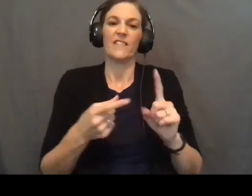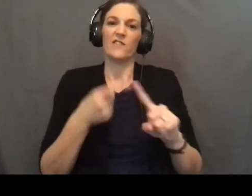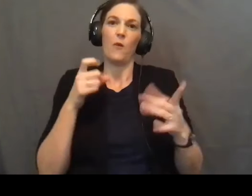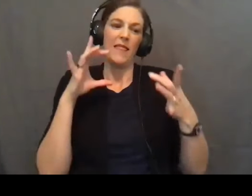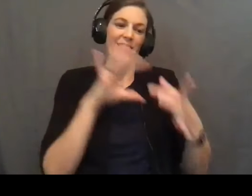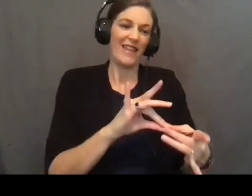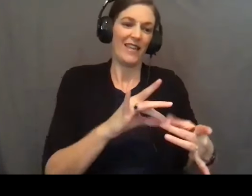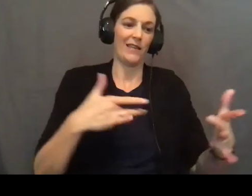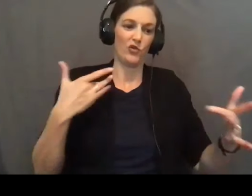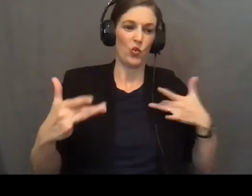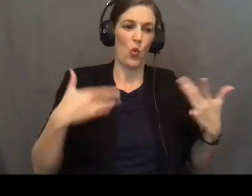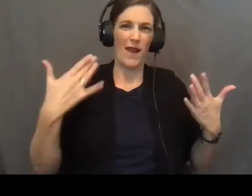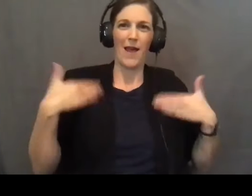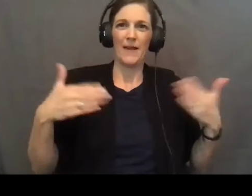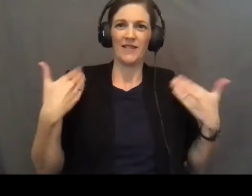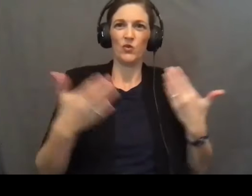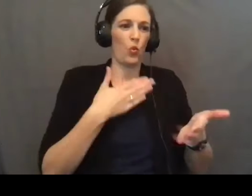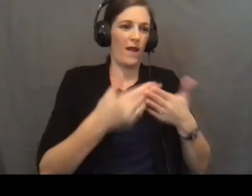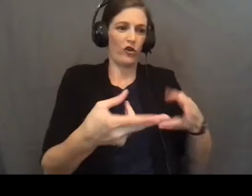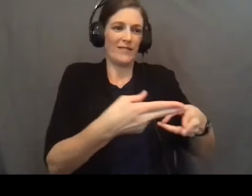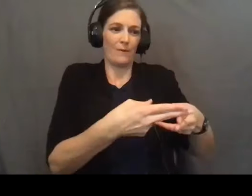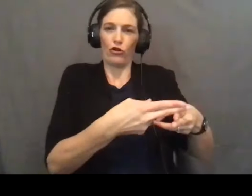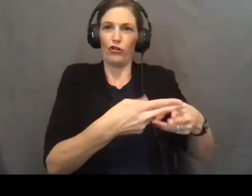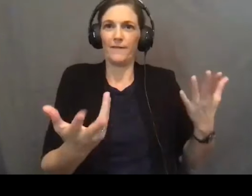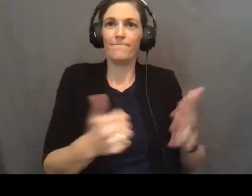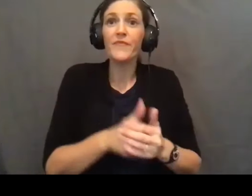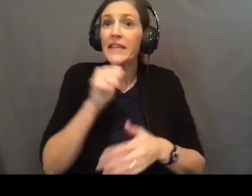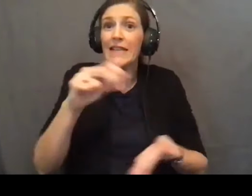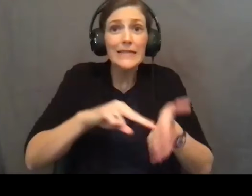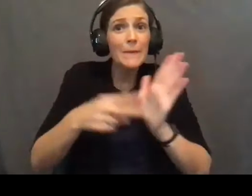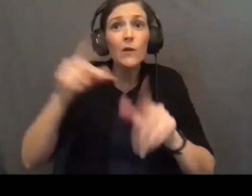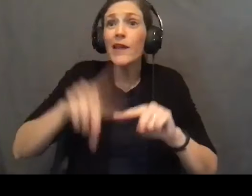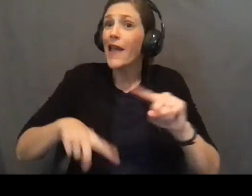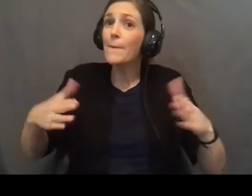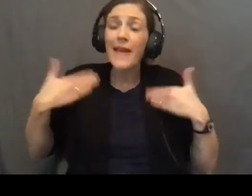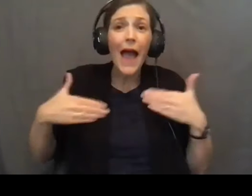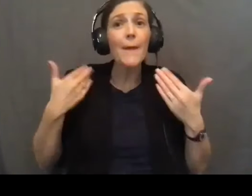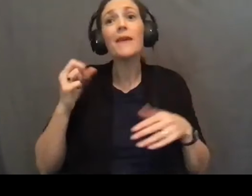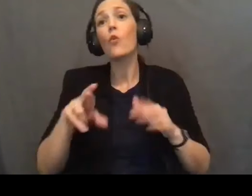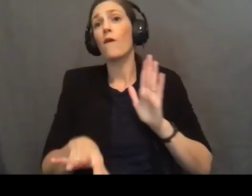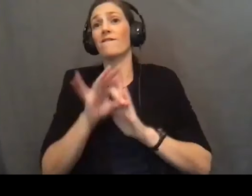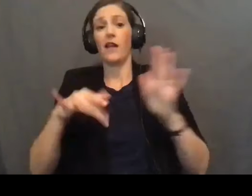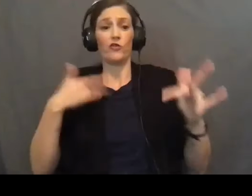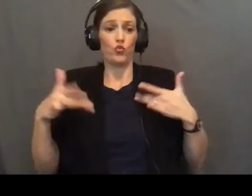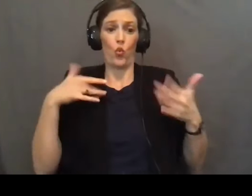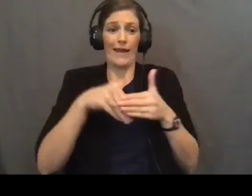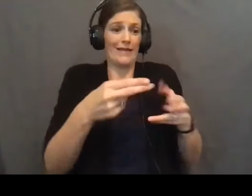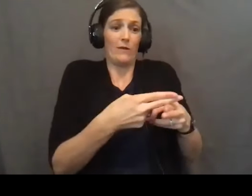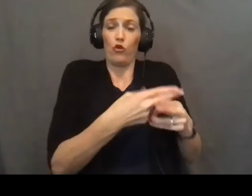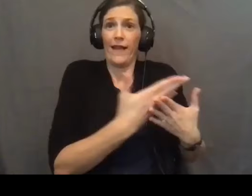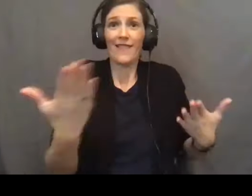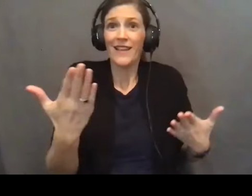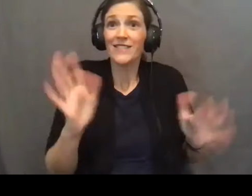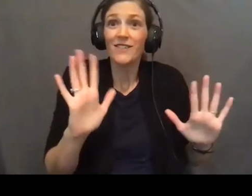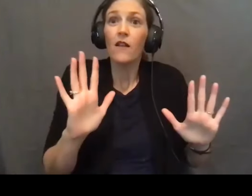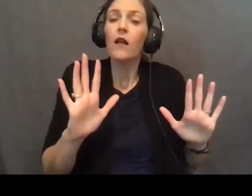happiness into what is temporal. And that doesn't mean we can't be happy or find joy in temporal things. It just